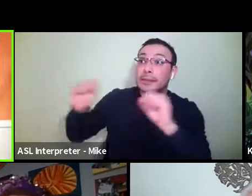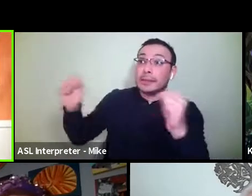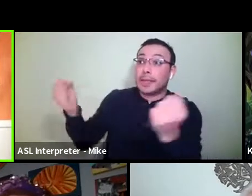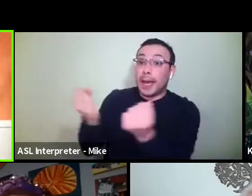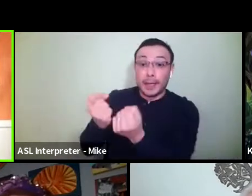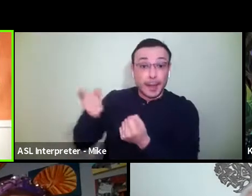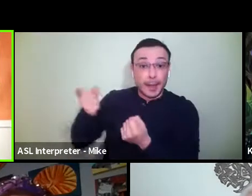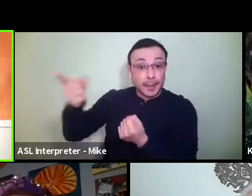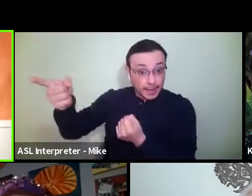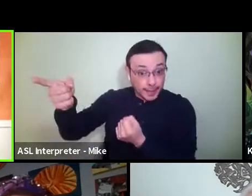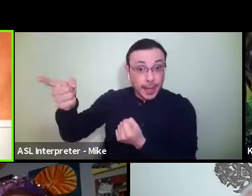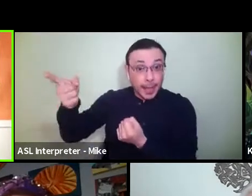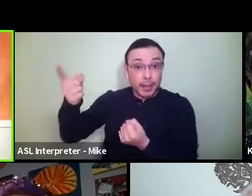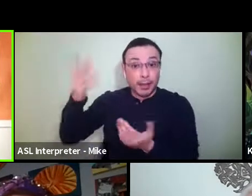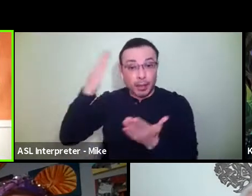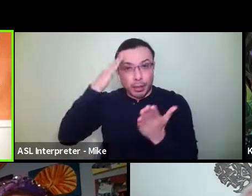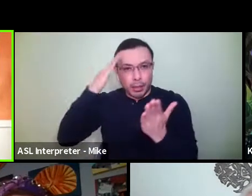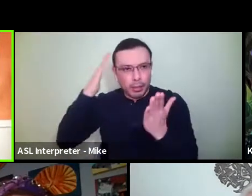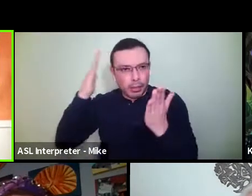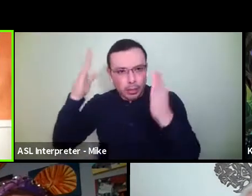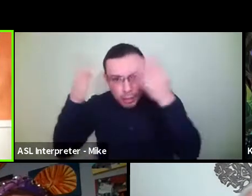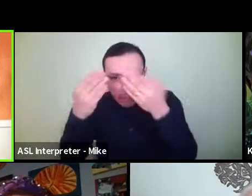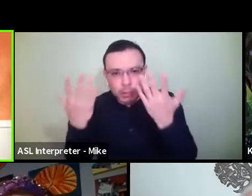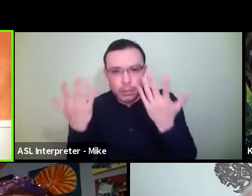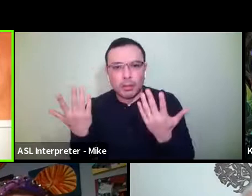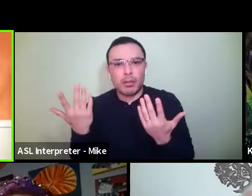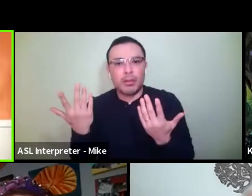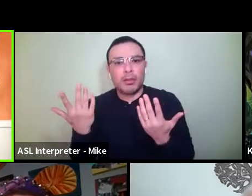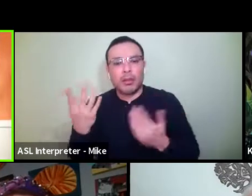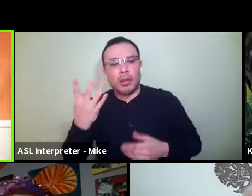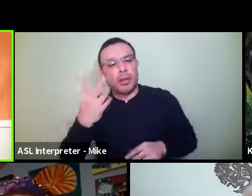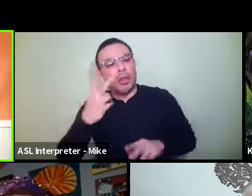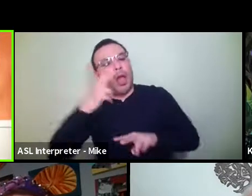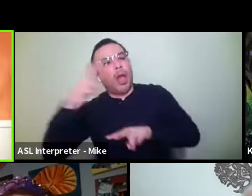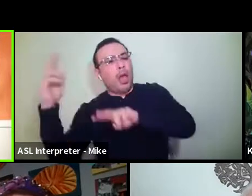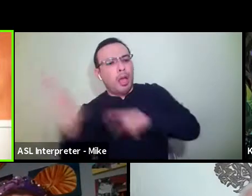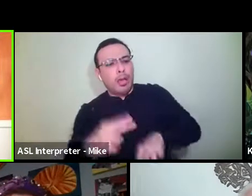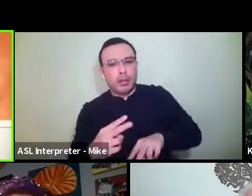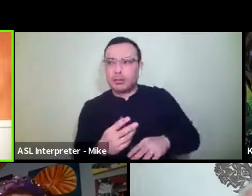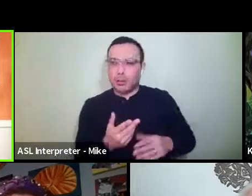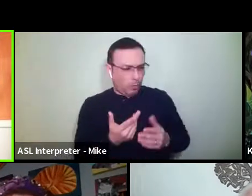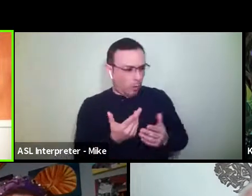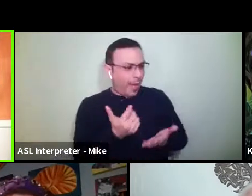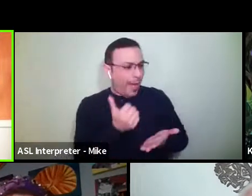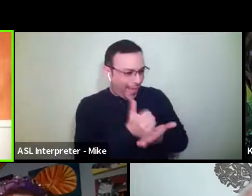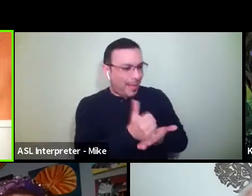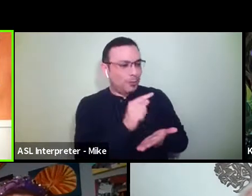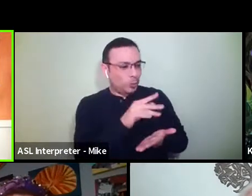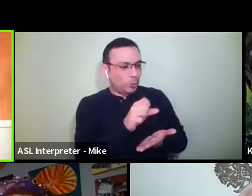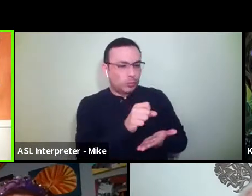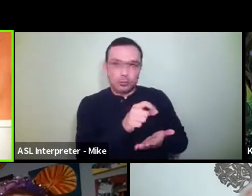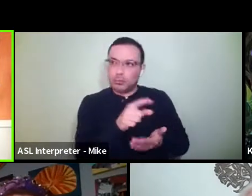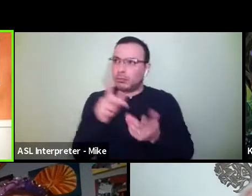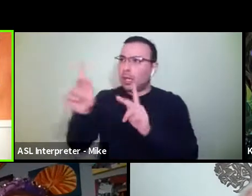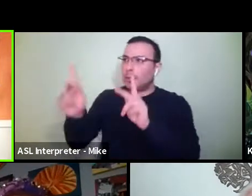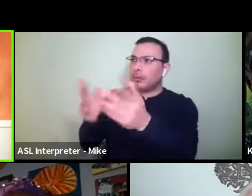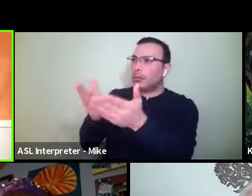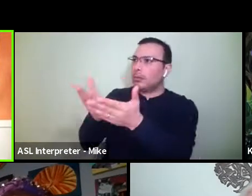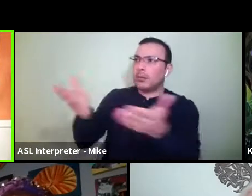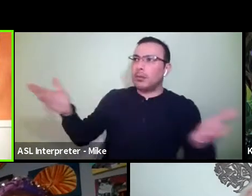grant an autistic person dignity or space